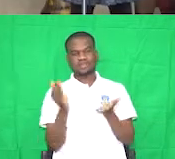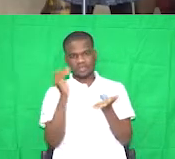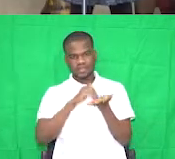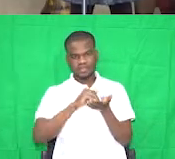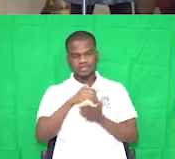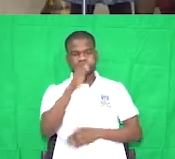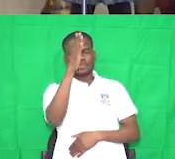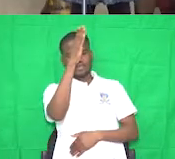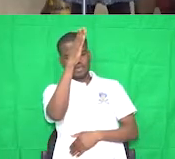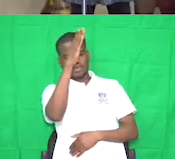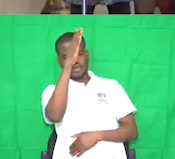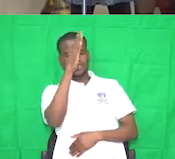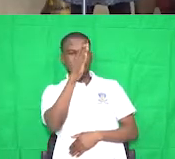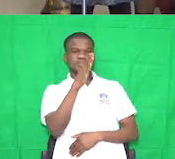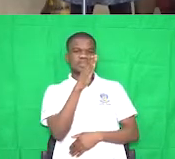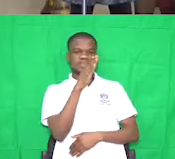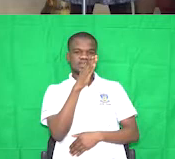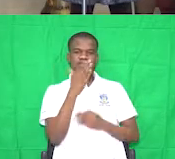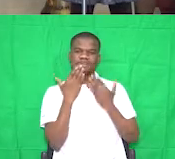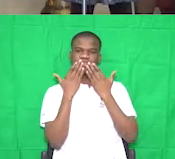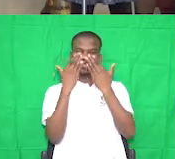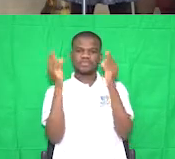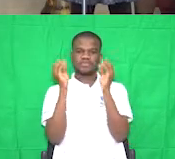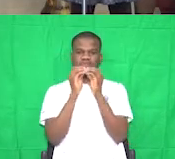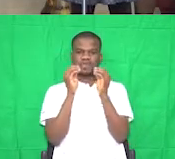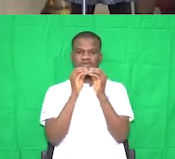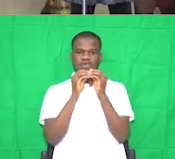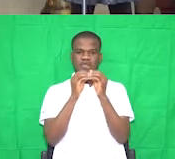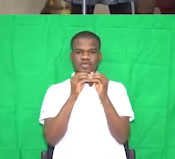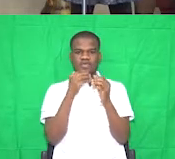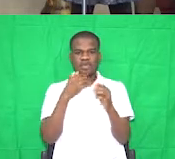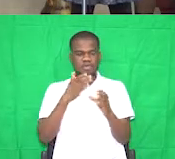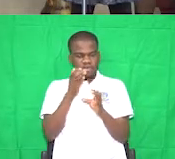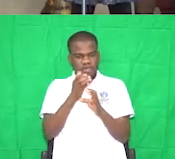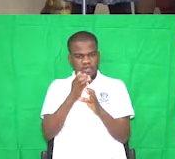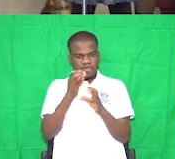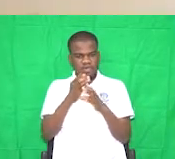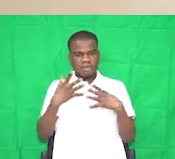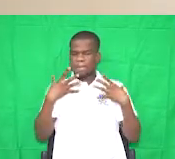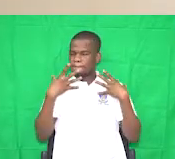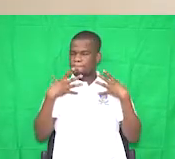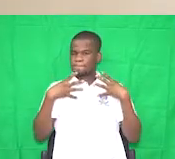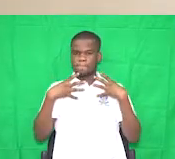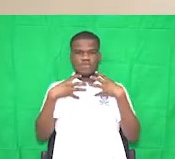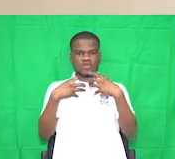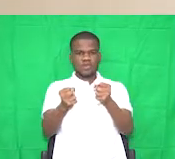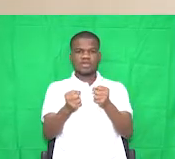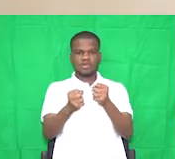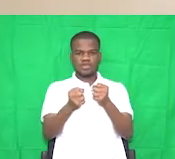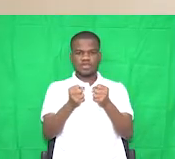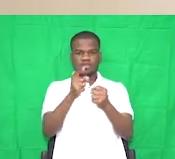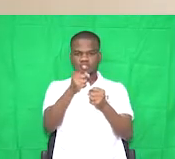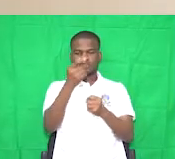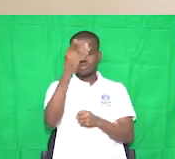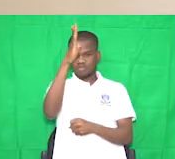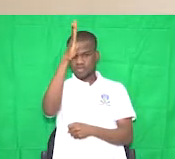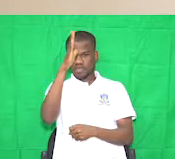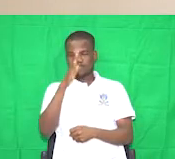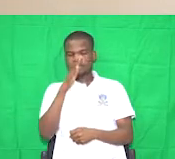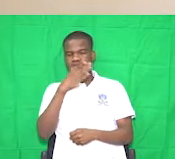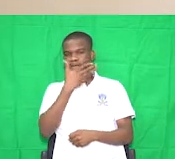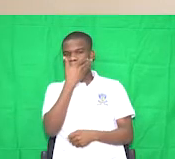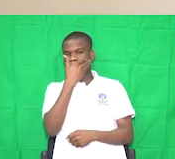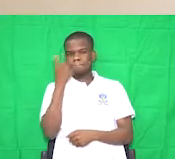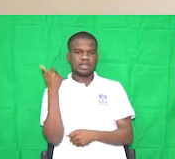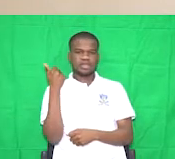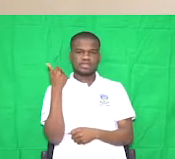Dad, thank you for always treating me as the best daughter in the world. You are the best parent for sure.